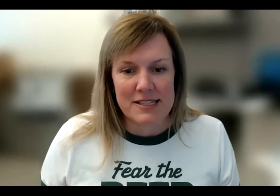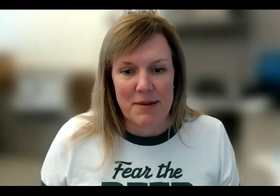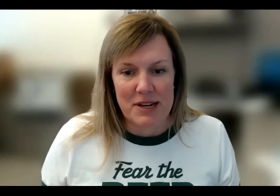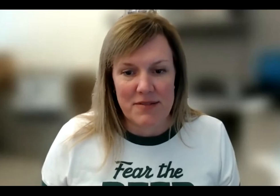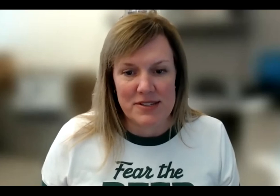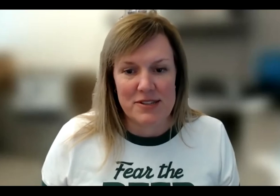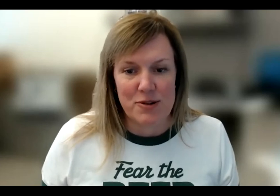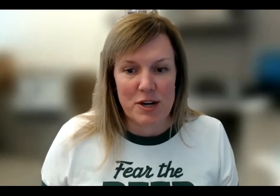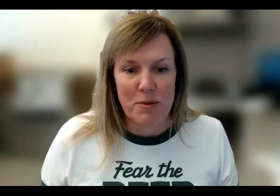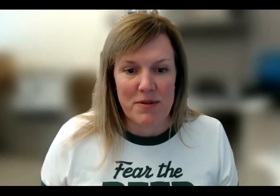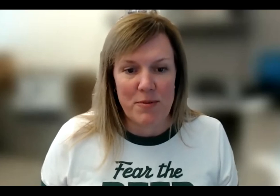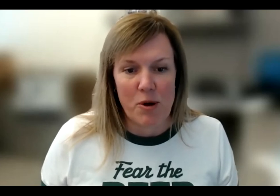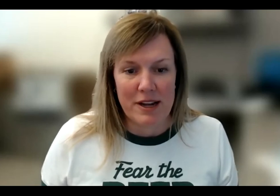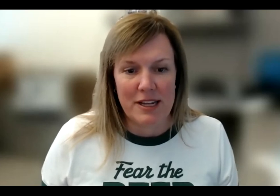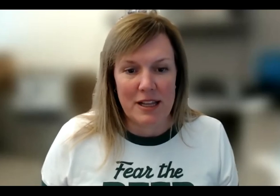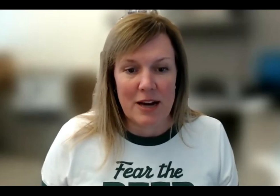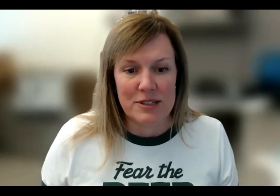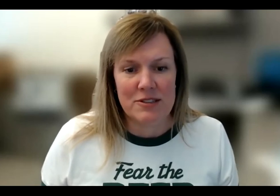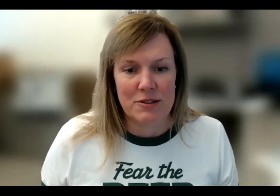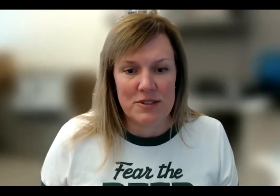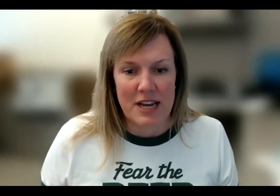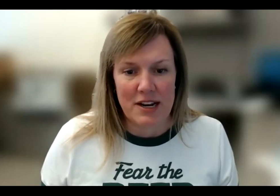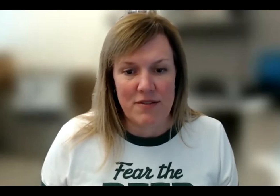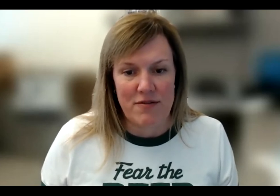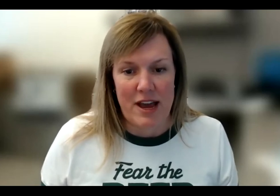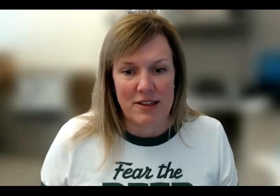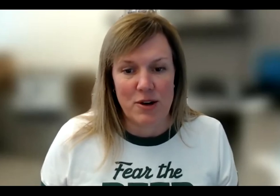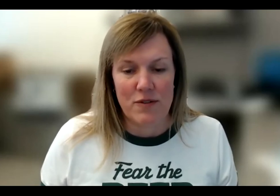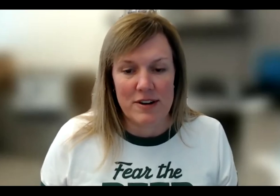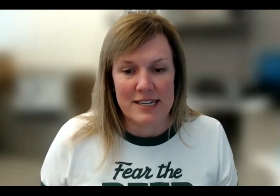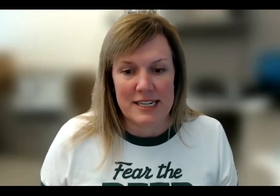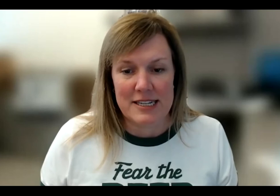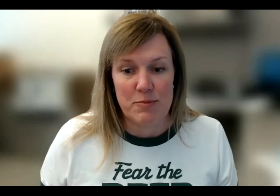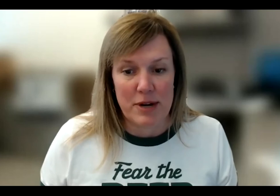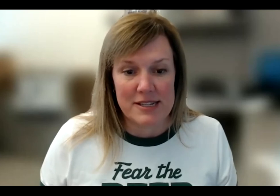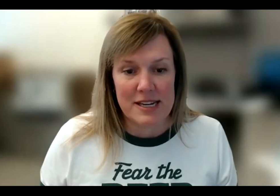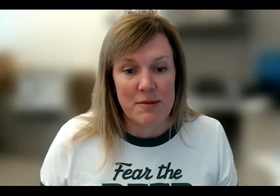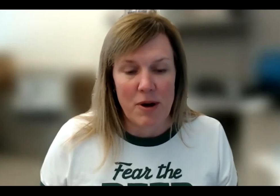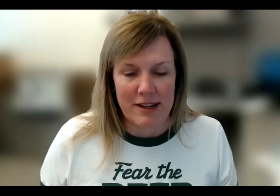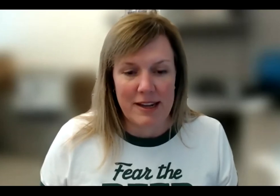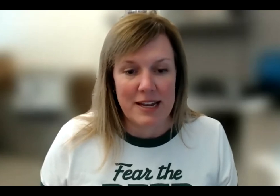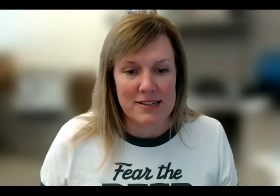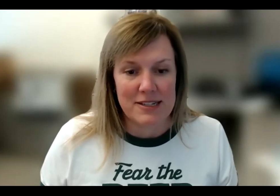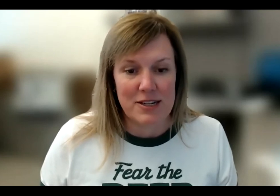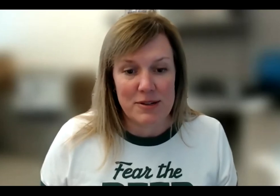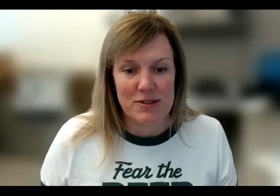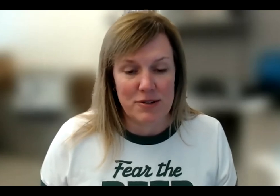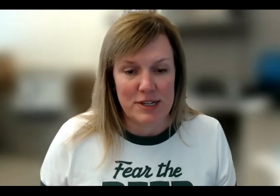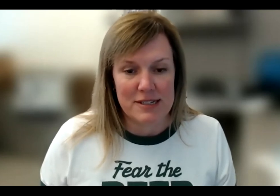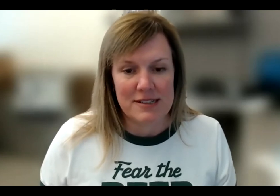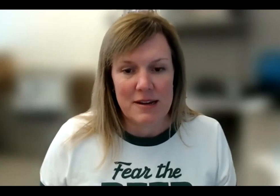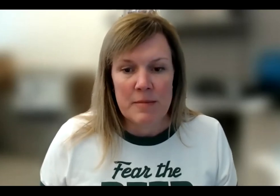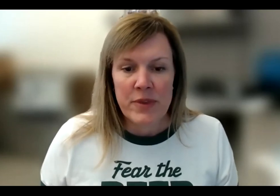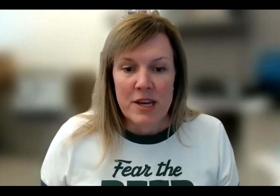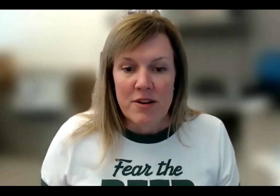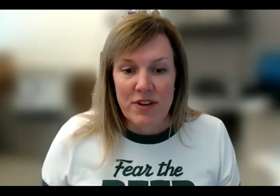let the excitement of this historic moment for Milwaukee allow us to lose sight of the fact that COVID-19 is present in Milwaukee and is continuing to